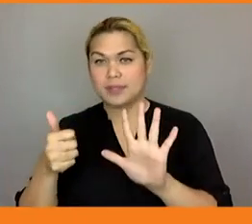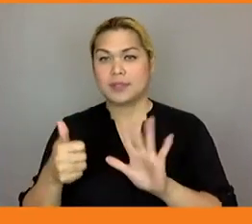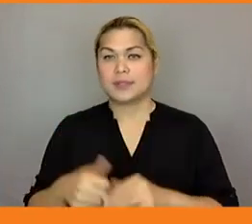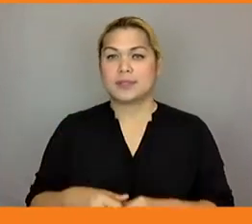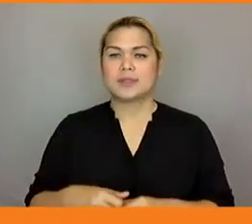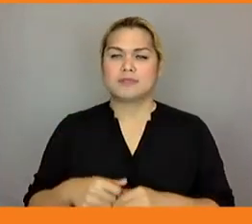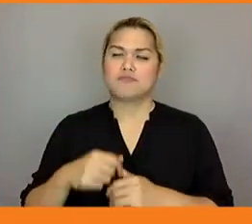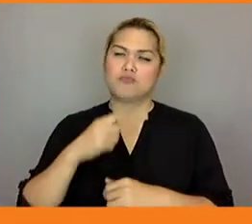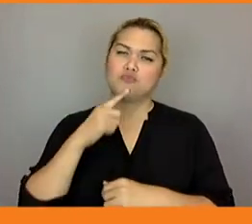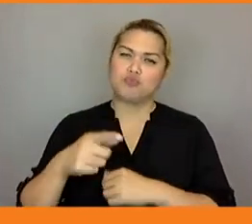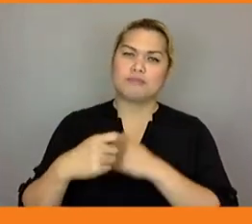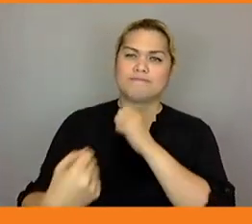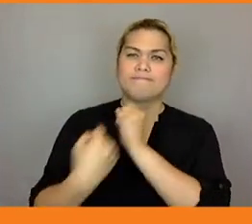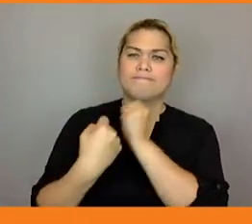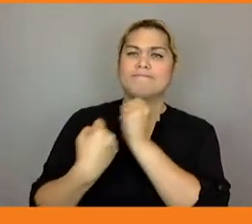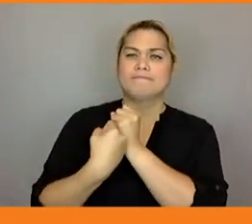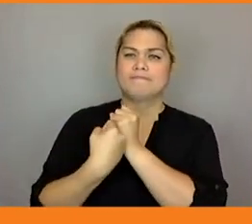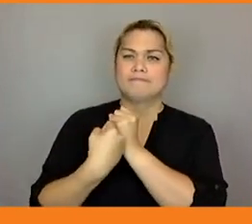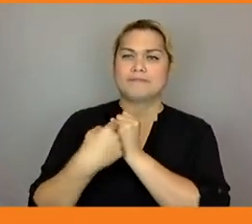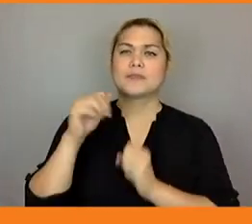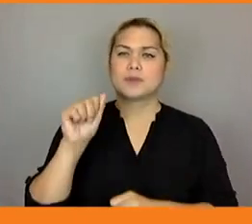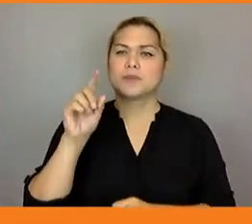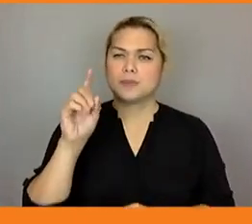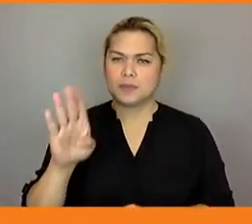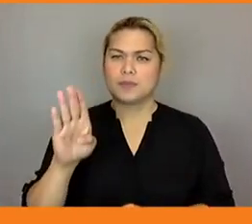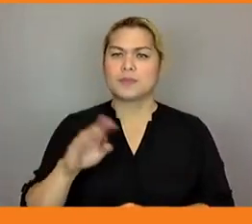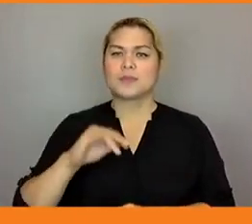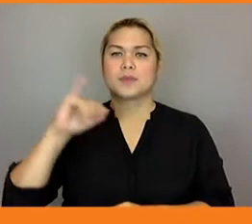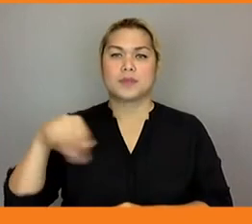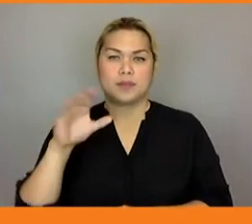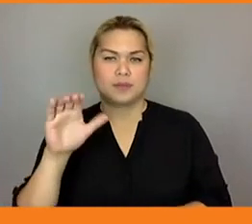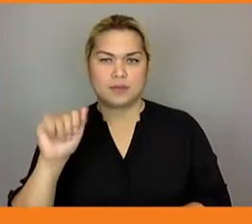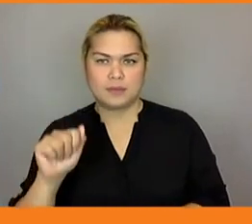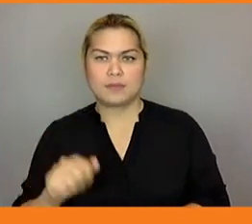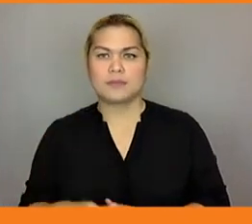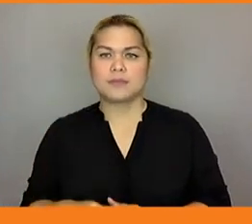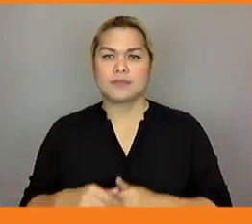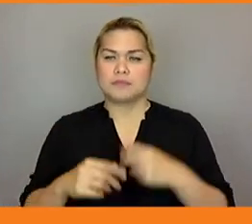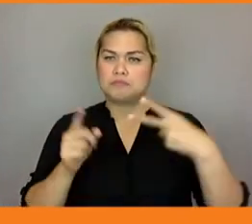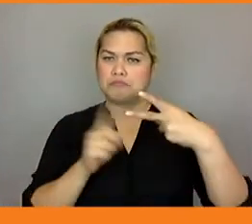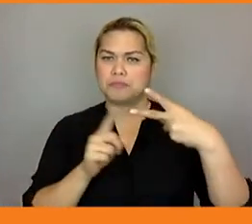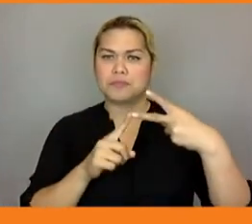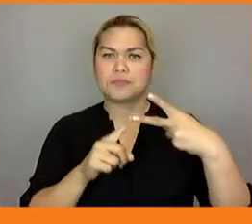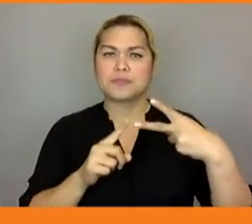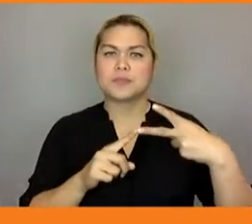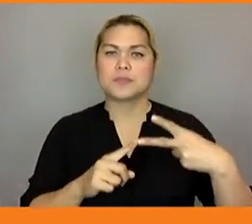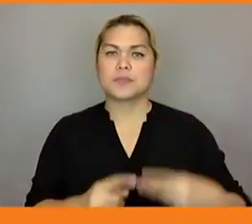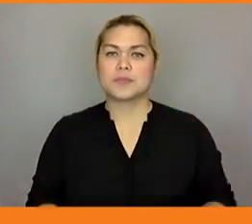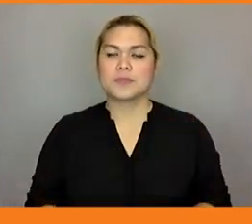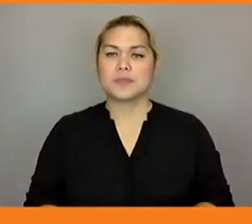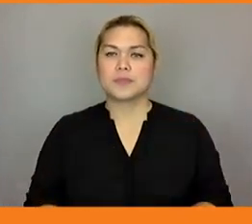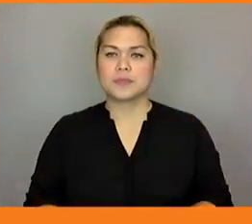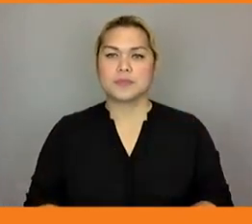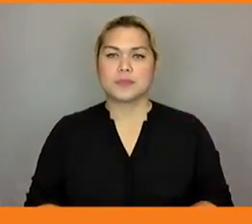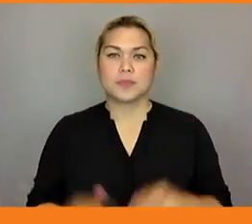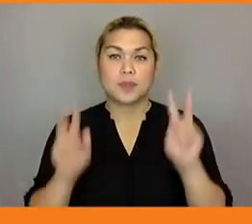73% of affected community belongs to indigenous community, and it is their ancestral land. The issues of communities are lack of adequate